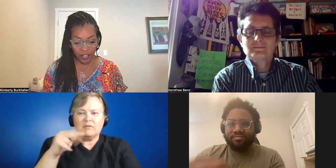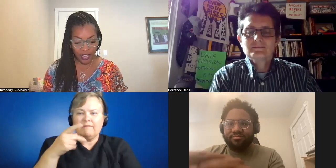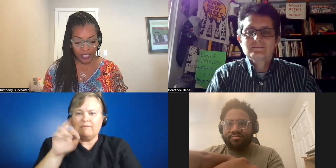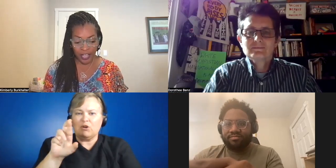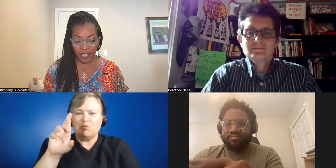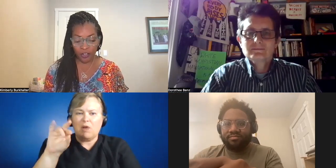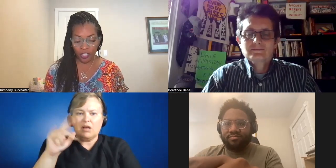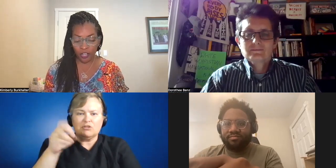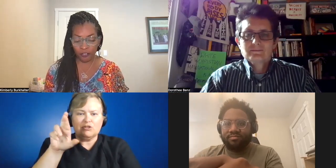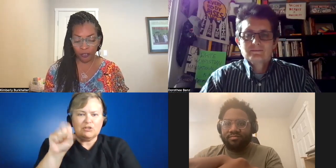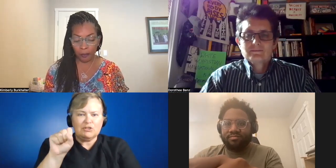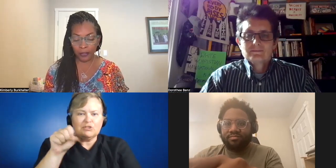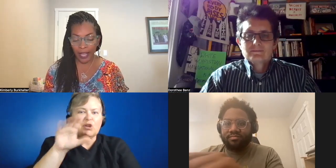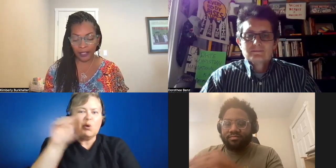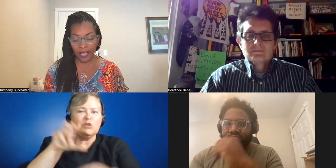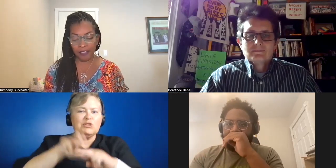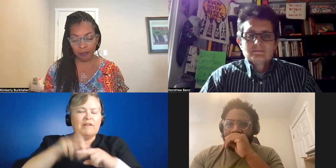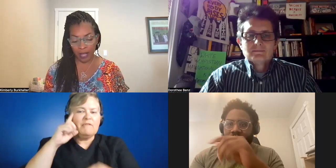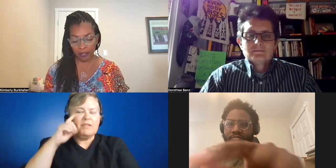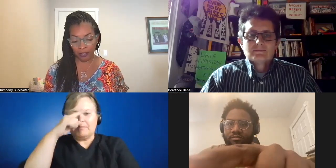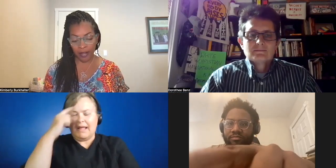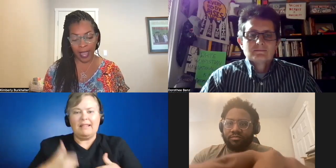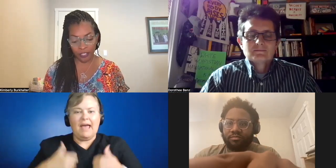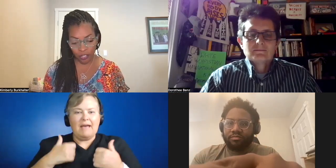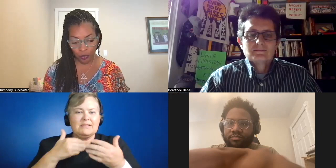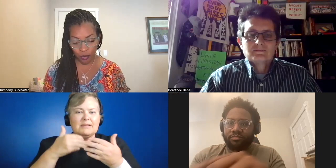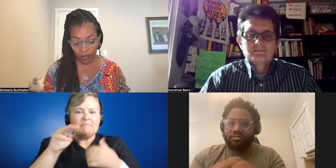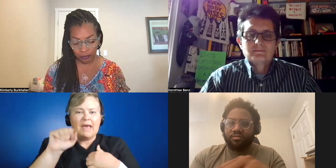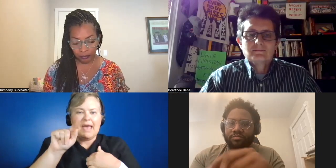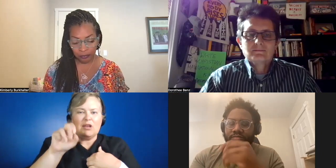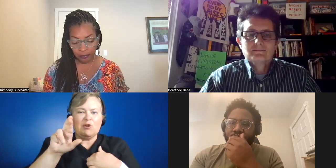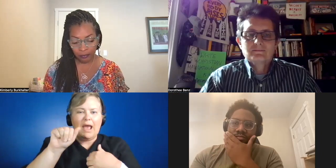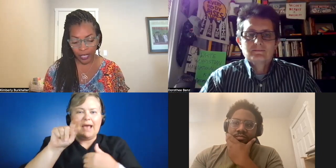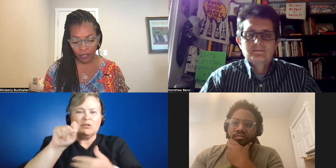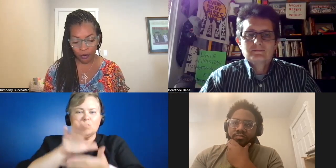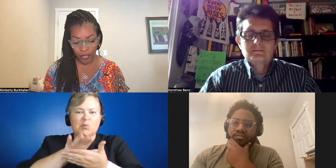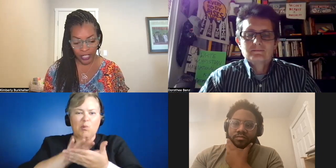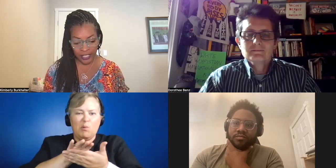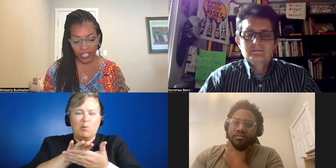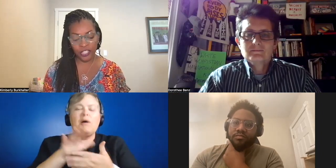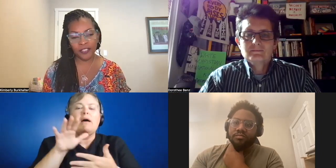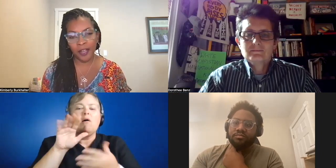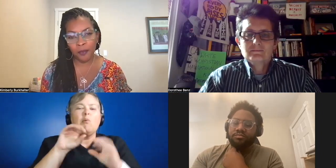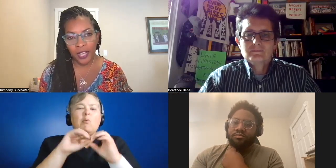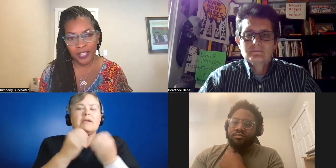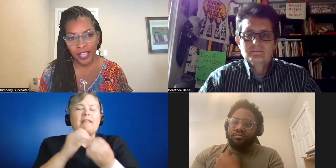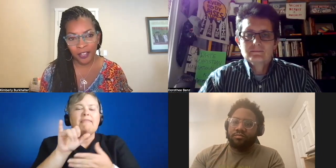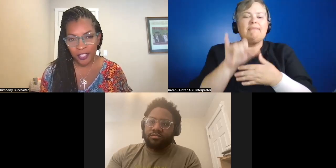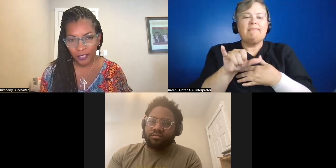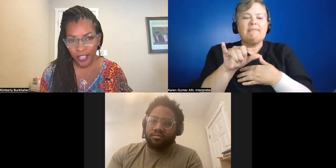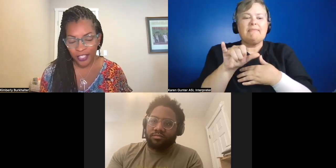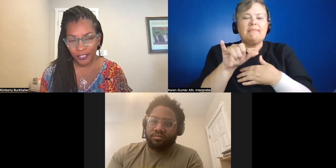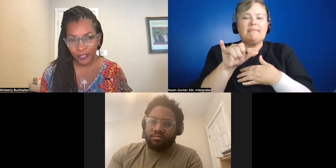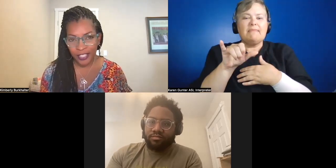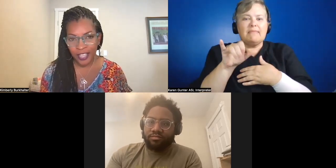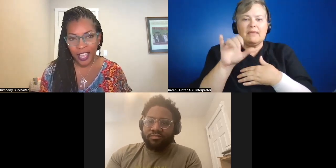Christopher is a co-chair for the Black Lives Matter at School, an organization that was, and Christopher,